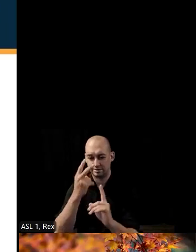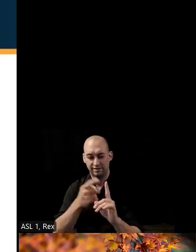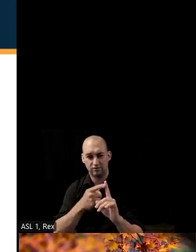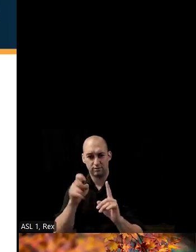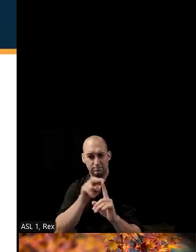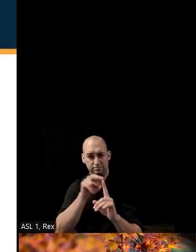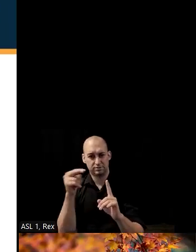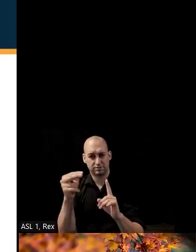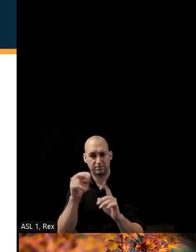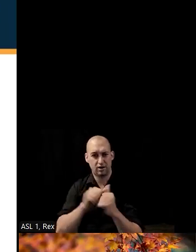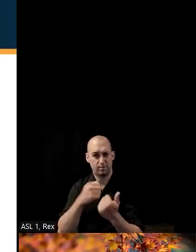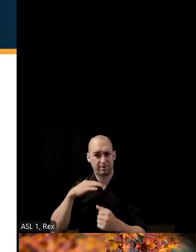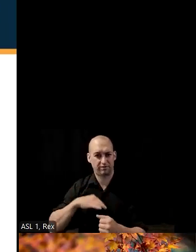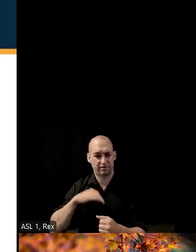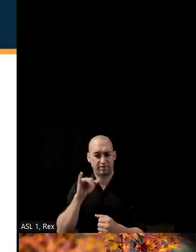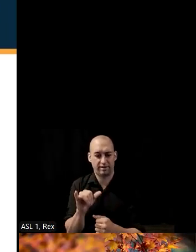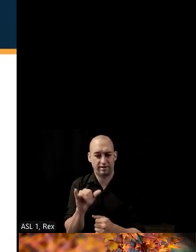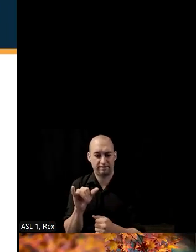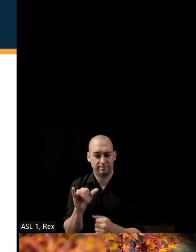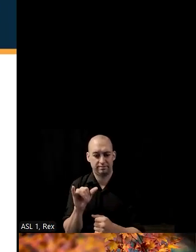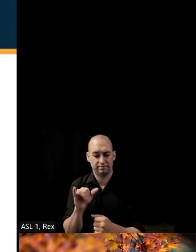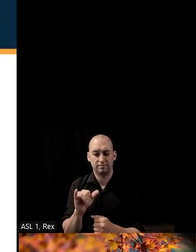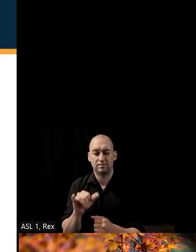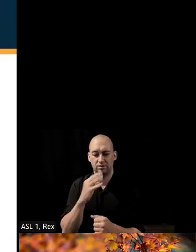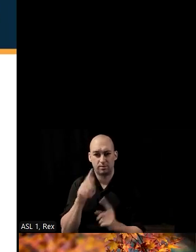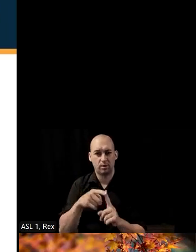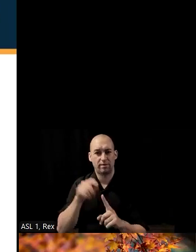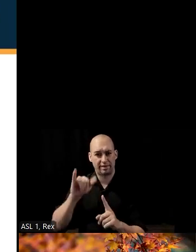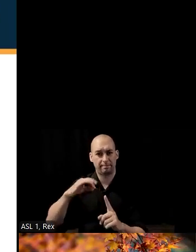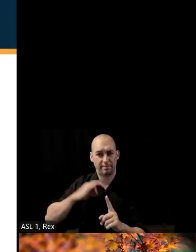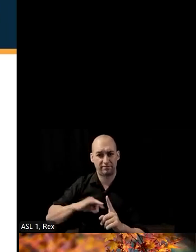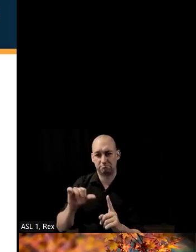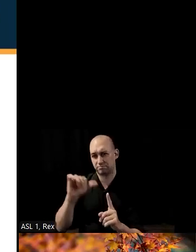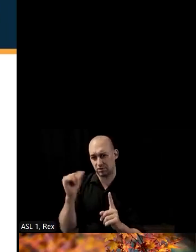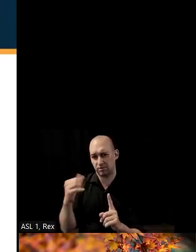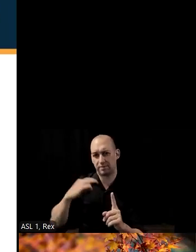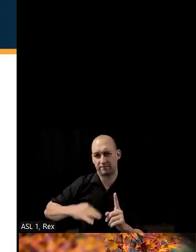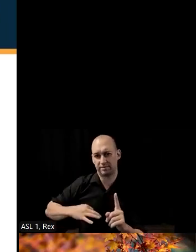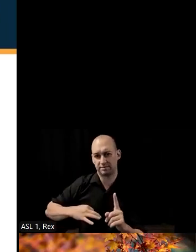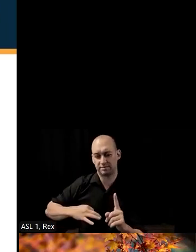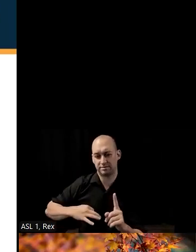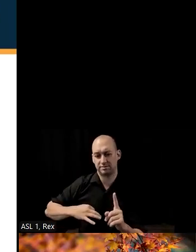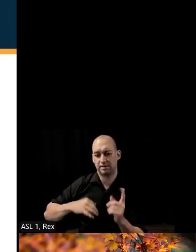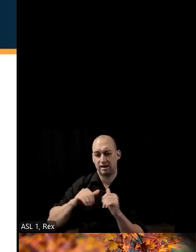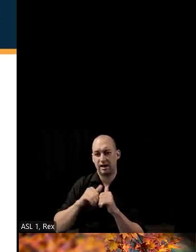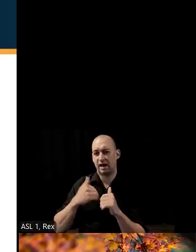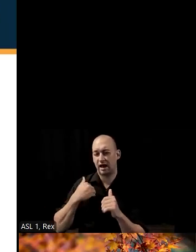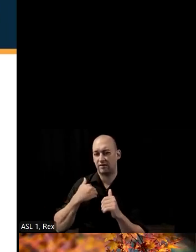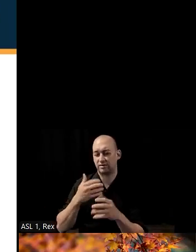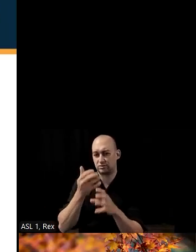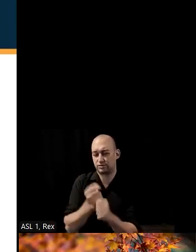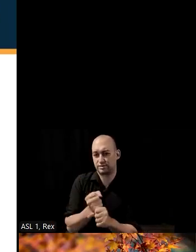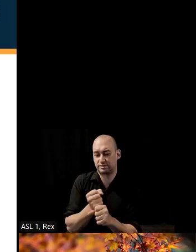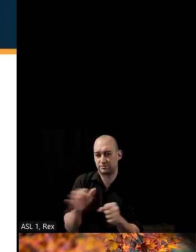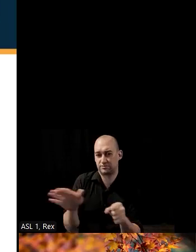be. But to talk about that benefit as well as other benefits, having a trusted and comprehensive resource.